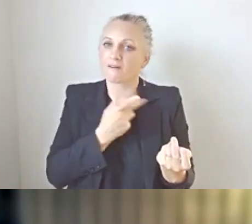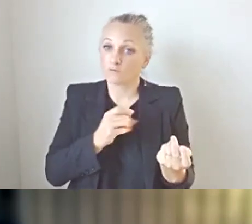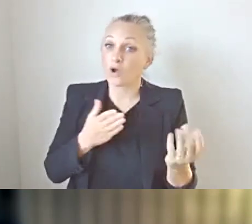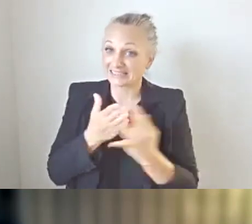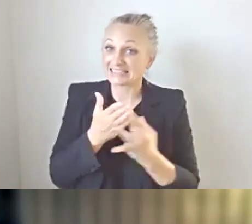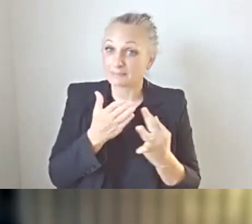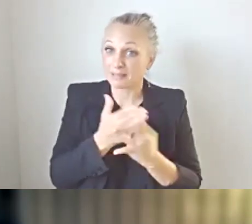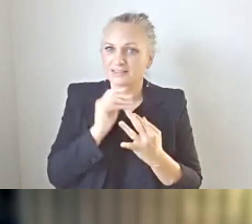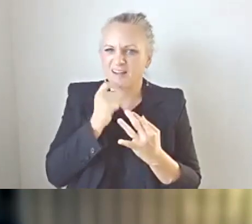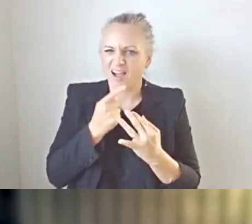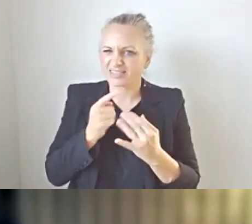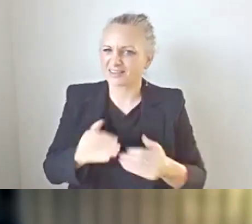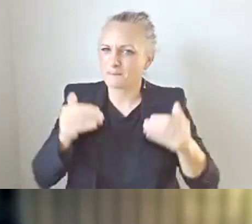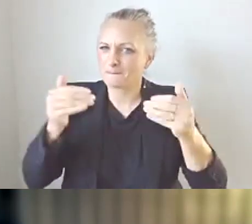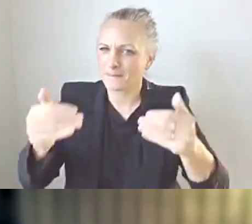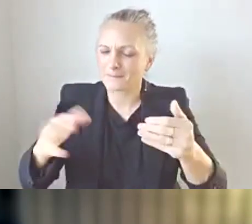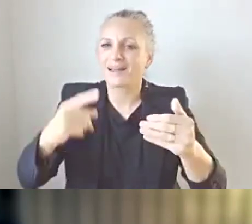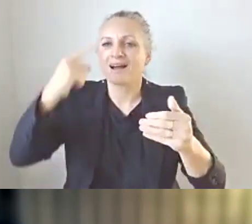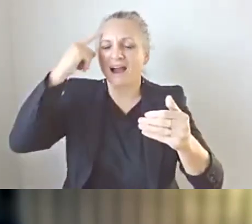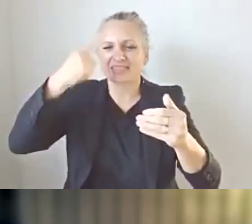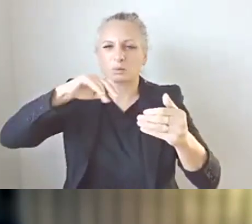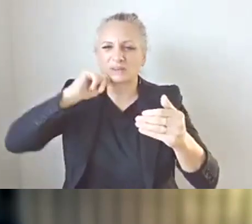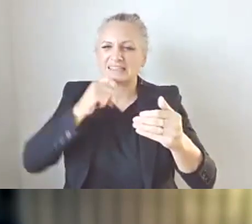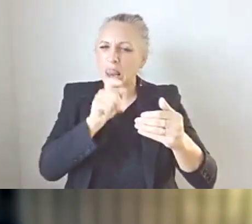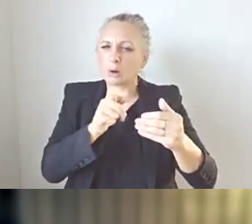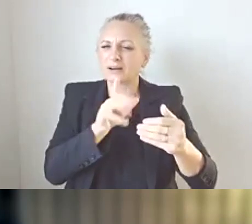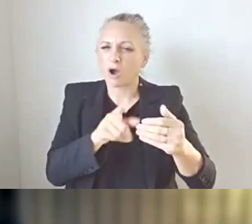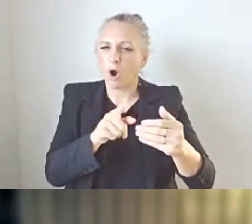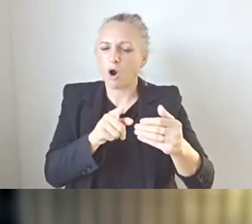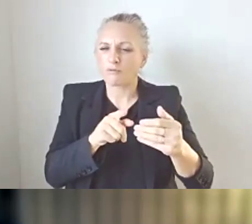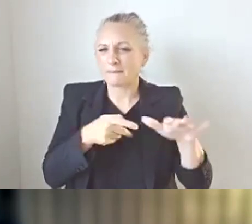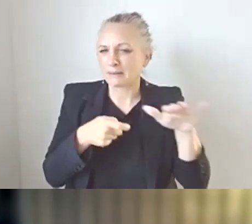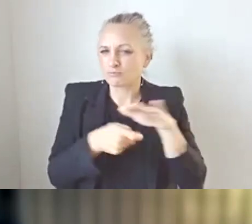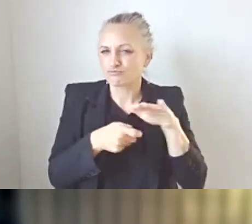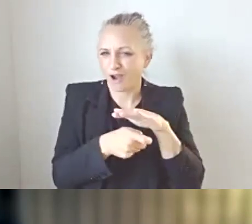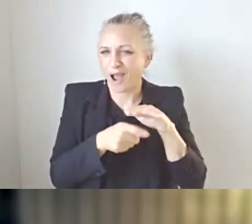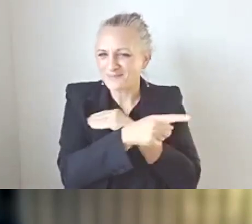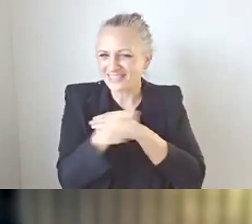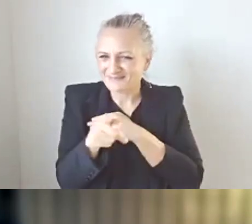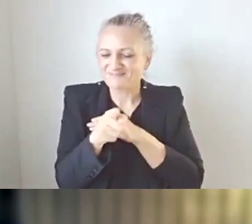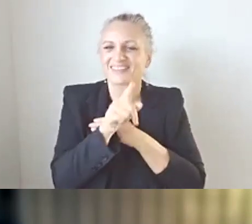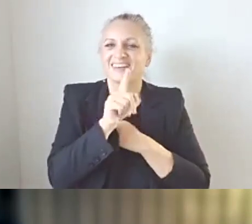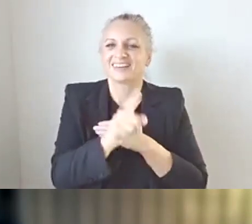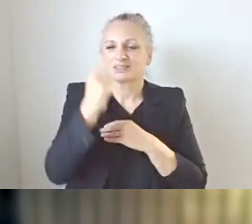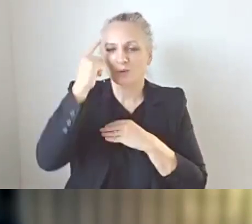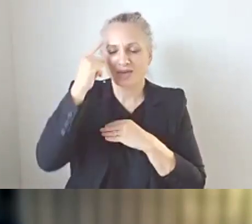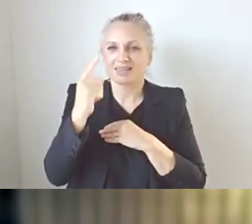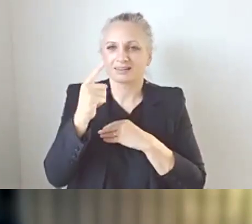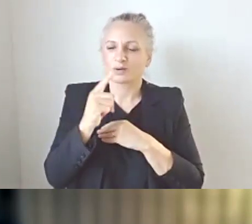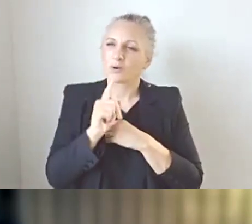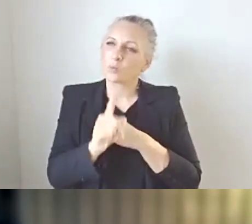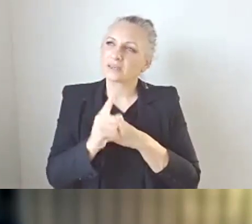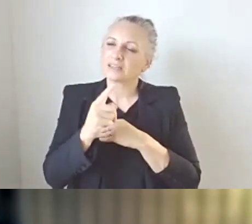think there's a bit of carrot and stick that we need to think about. Even though those are really challenging system changes that